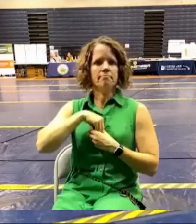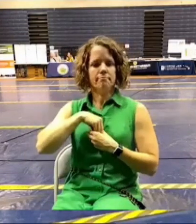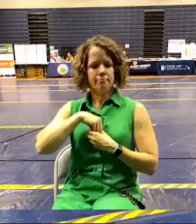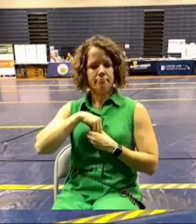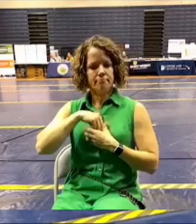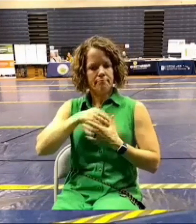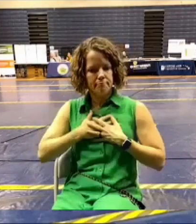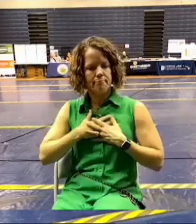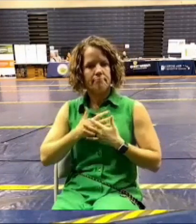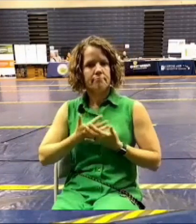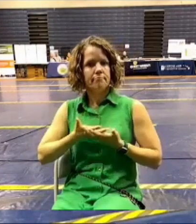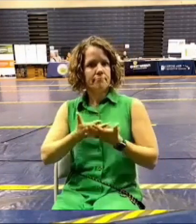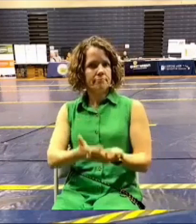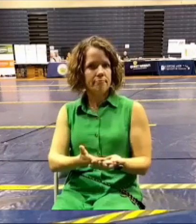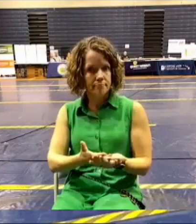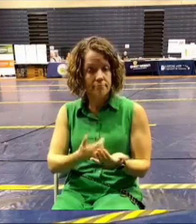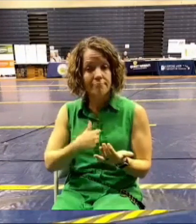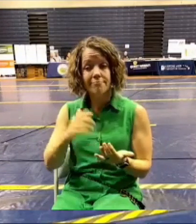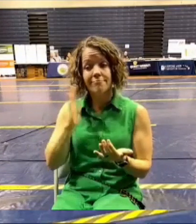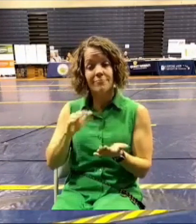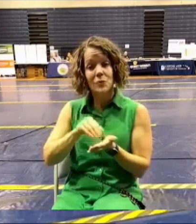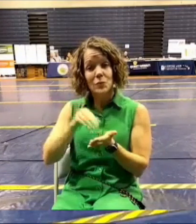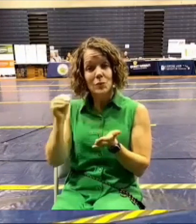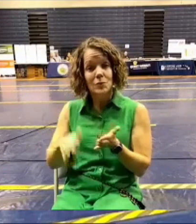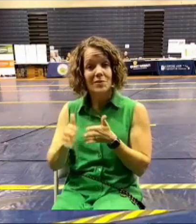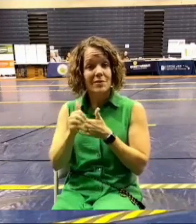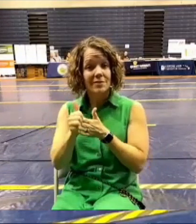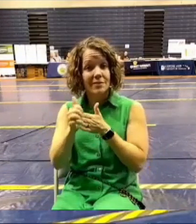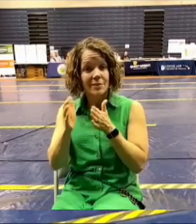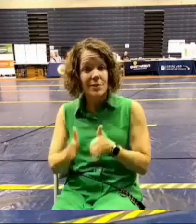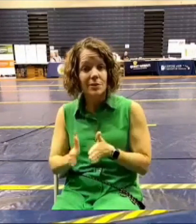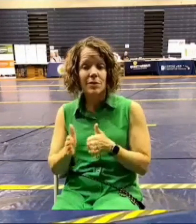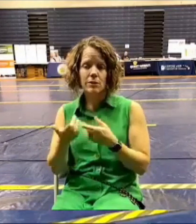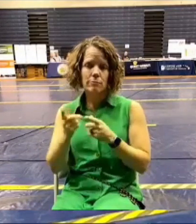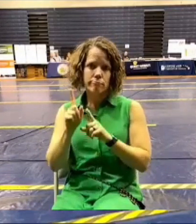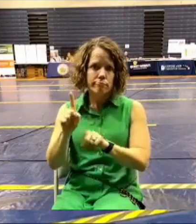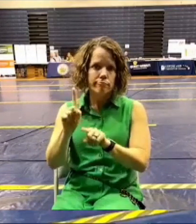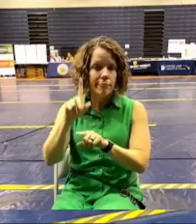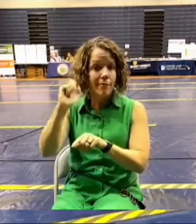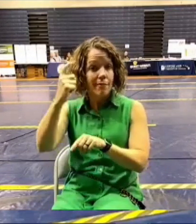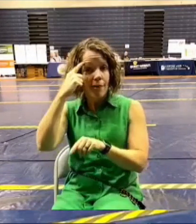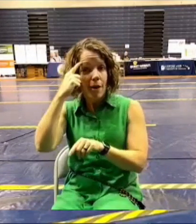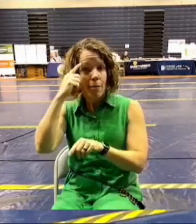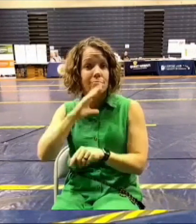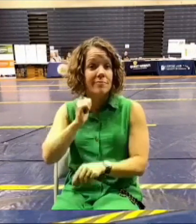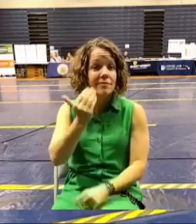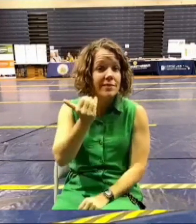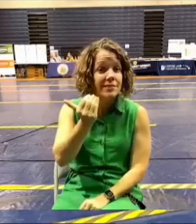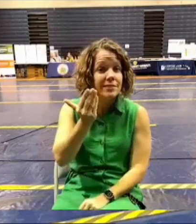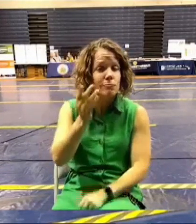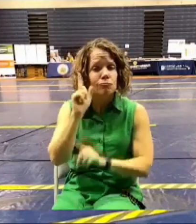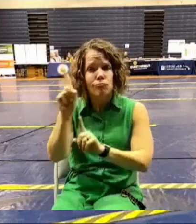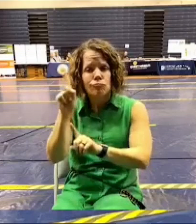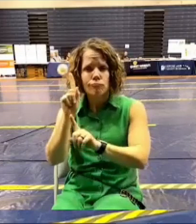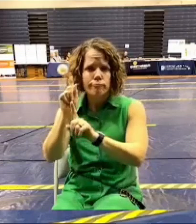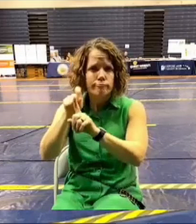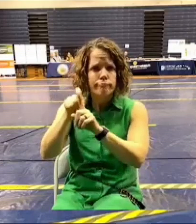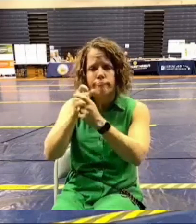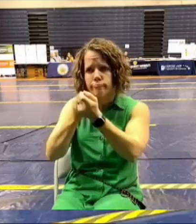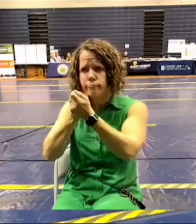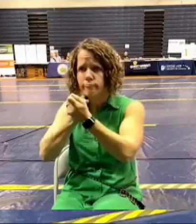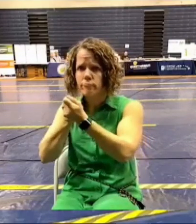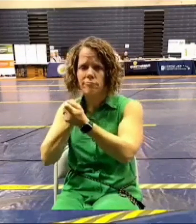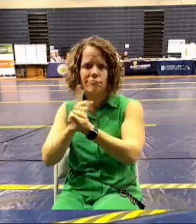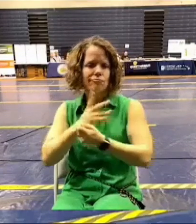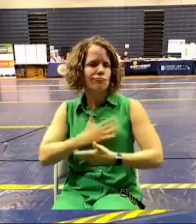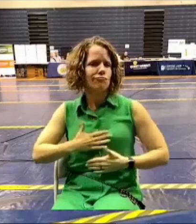as a student leader. Spending time at the Capitol lobbying as a 15-year-old is something that I enjoy doing from early